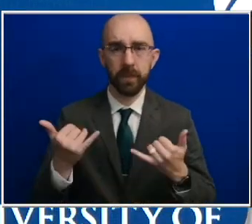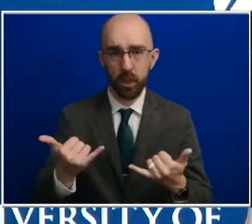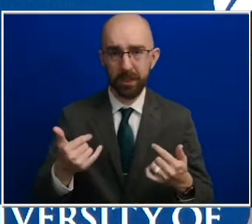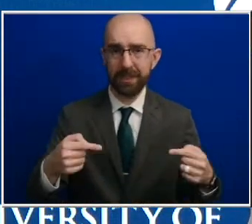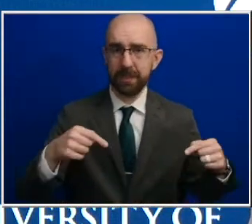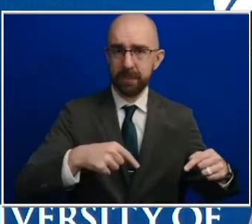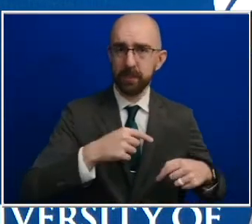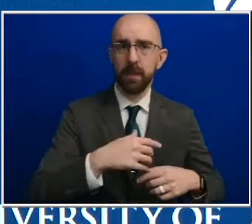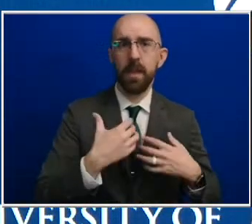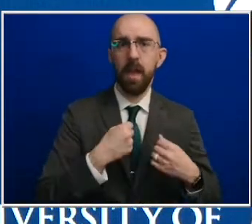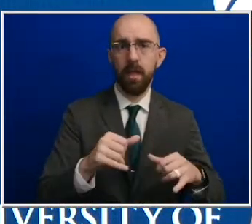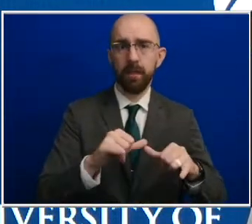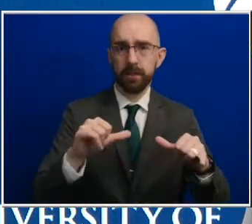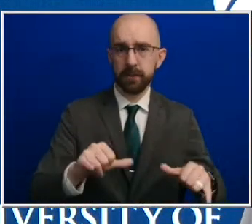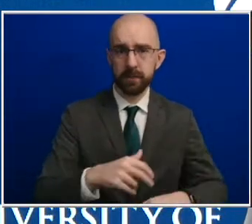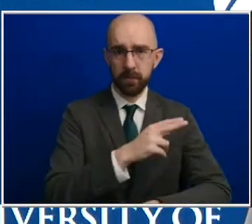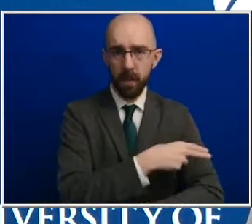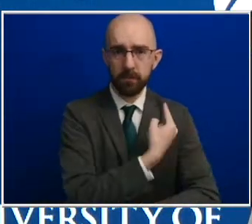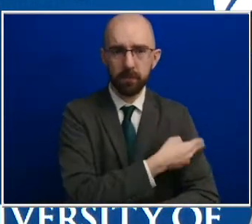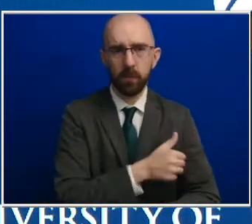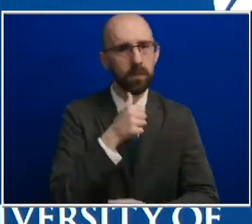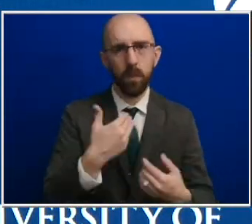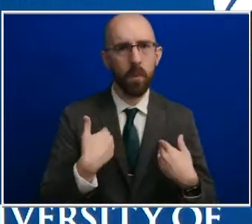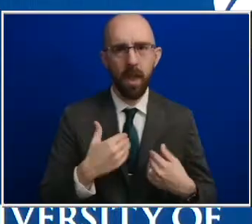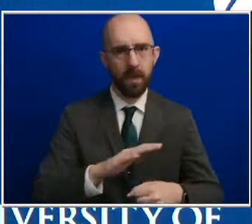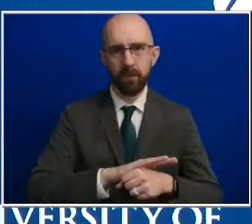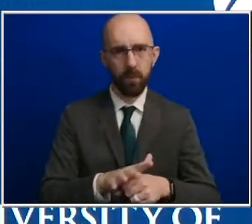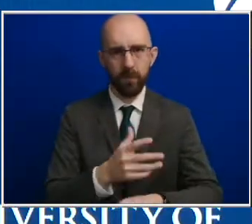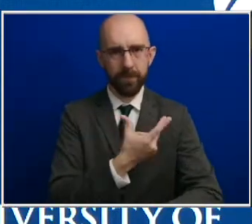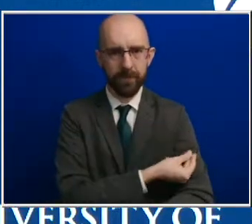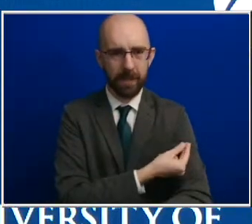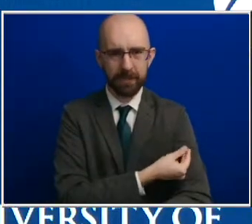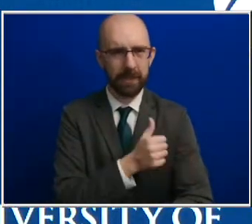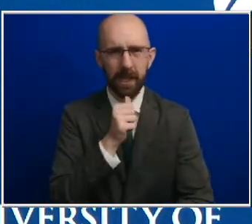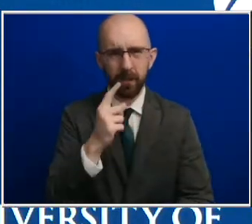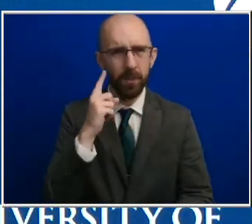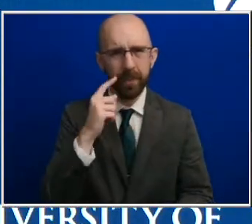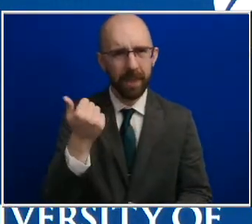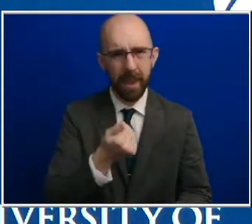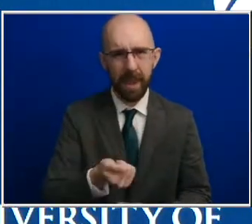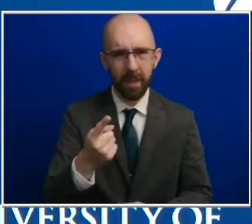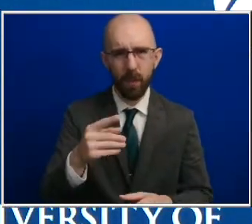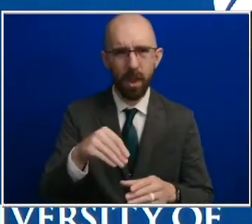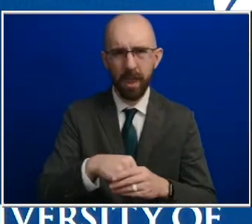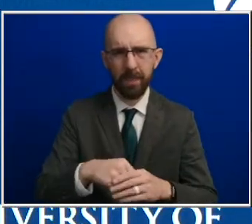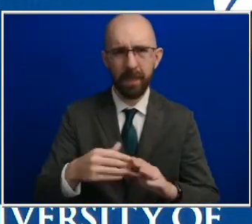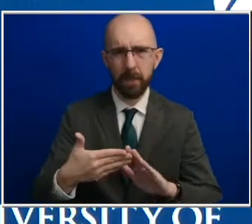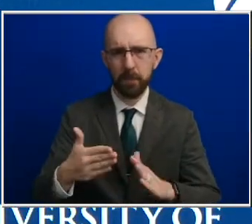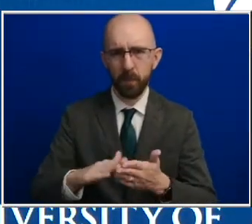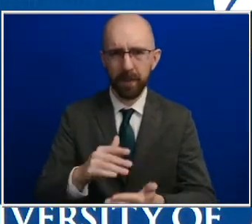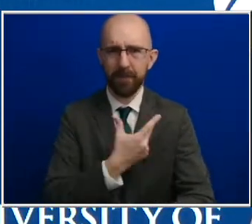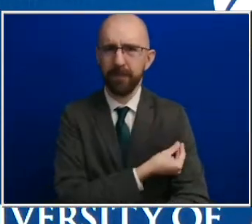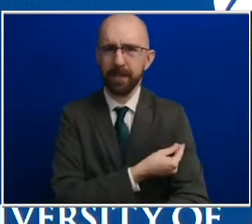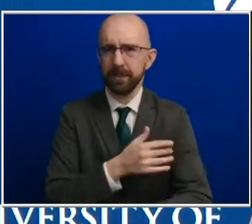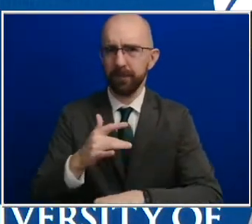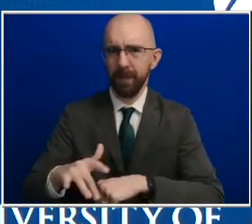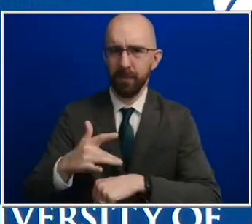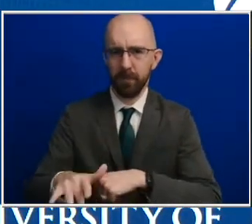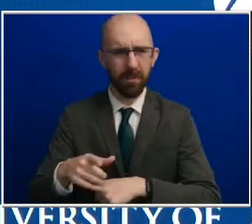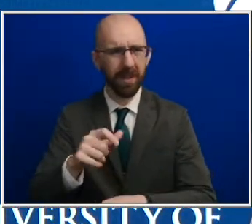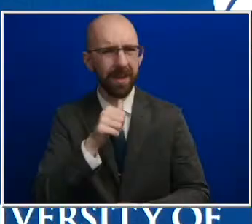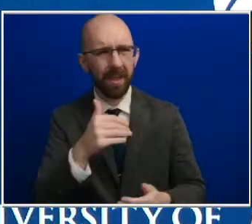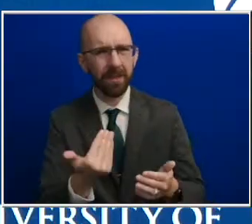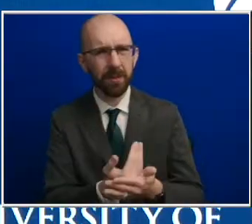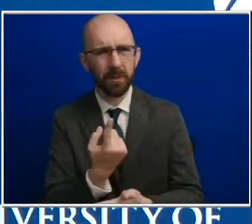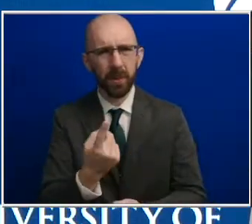System, we don't have the COVID vaccines, and I don't think really anywhere in the community that the vaccines are available. Not the new one, at least. Yeah, not the new